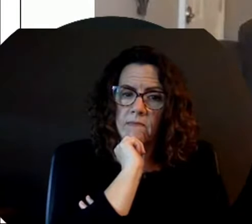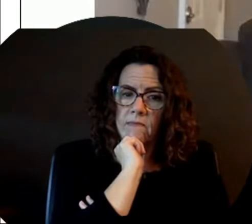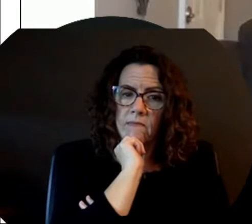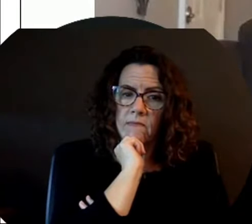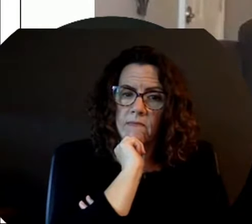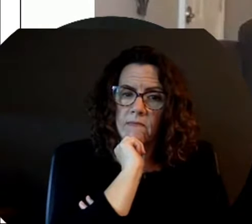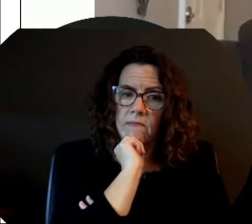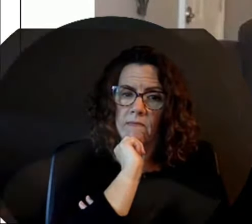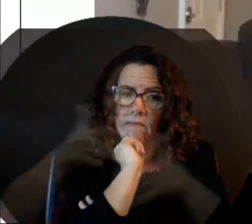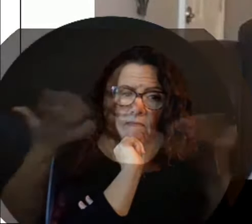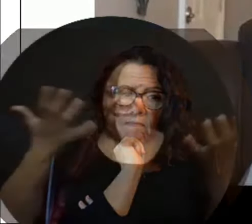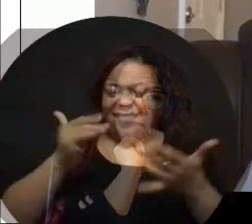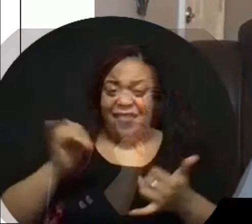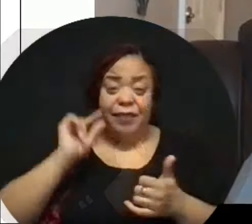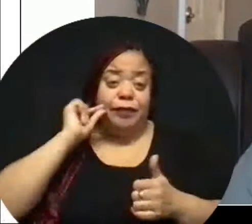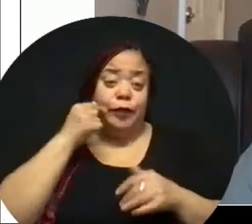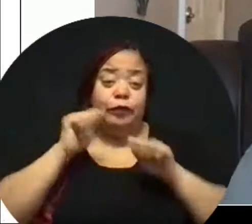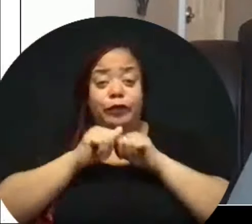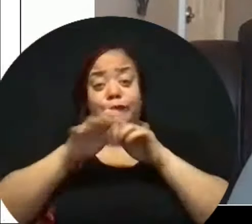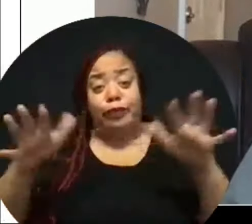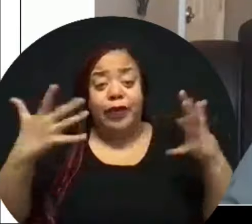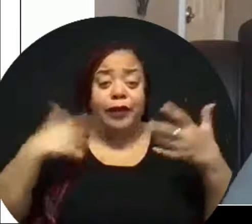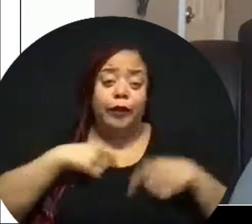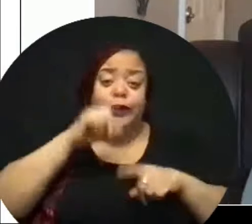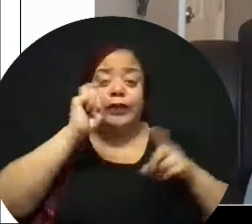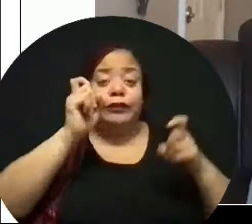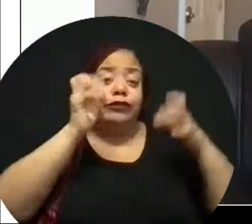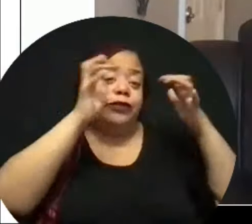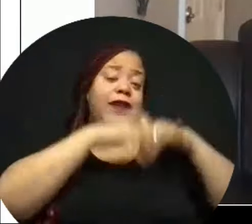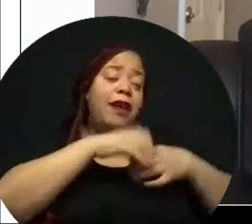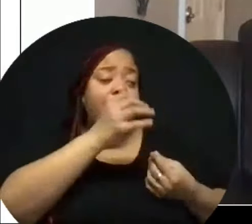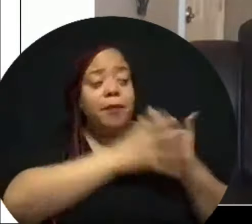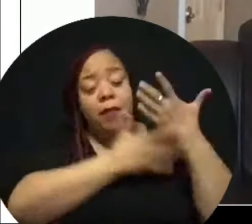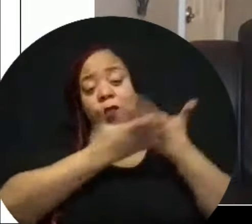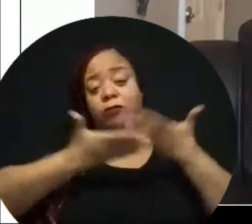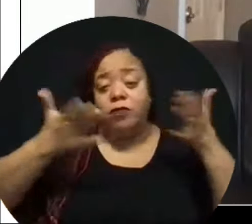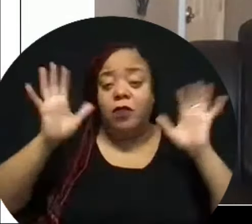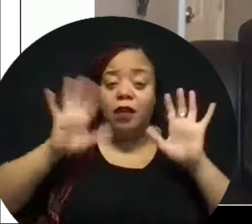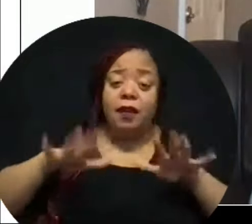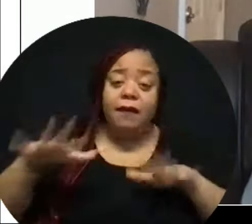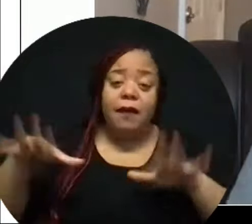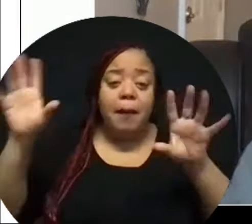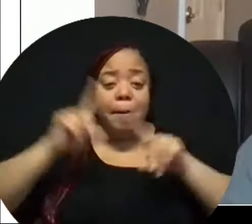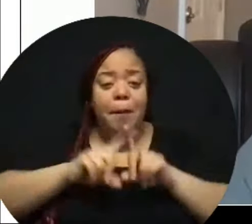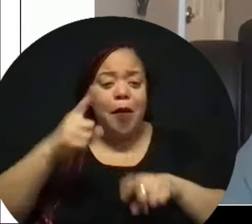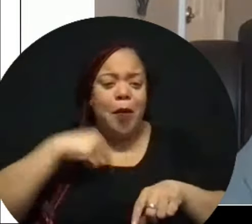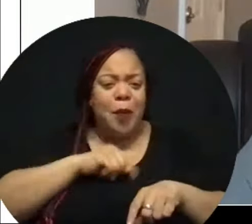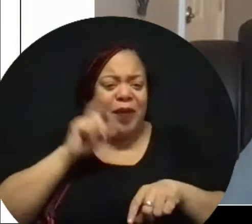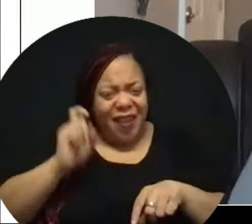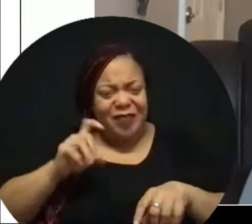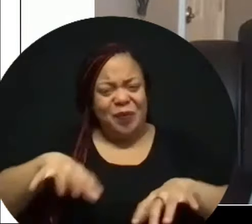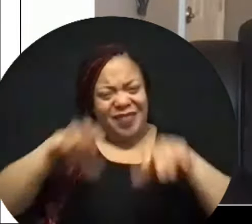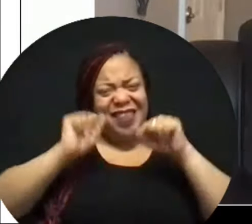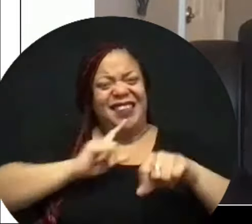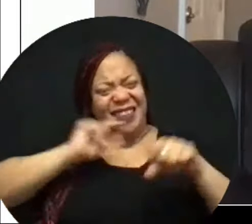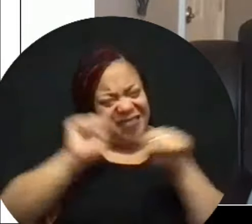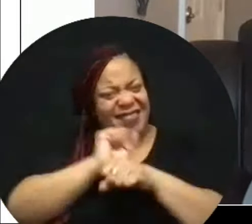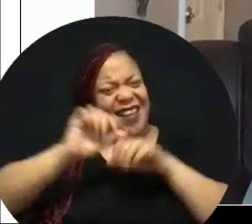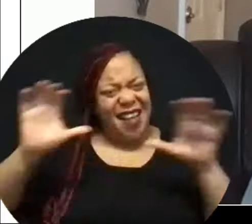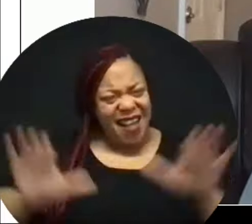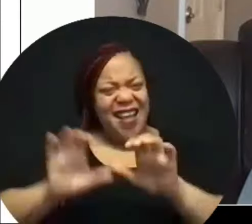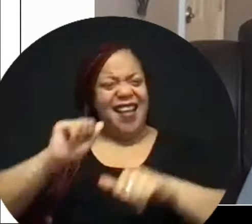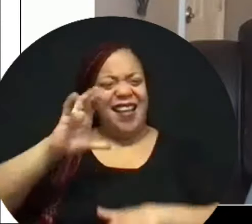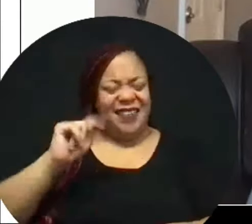material abolition of prisons. That means removal of the prisons. Like, that means tearing them down, stopping them from building new ones.